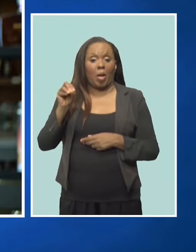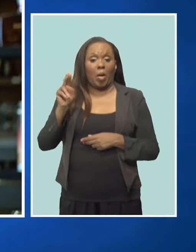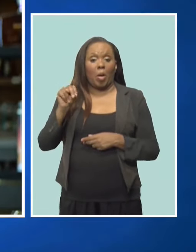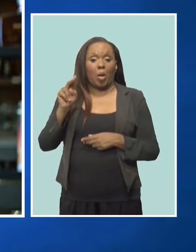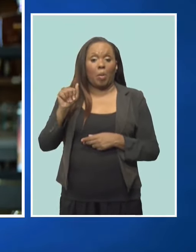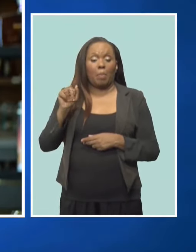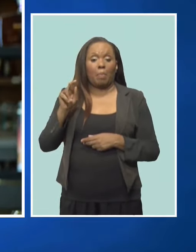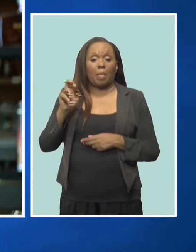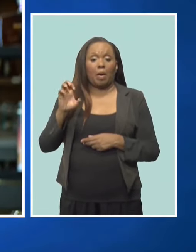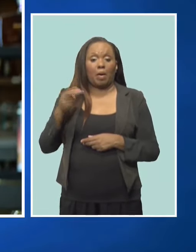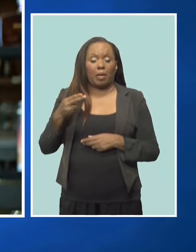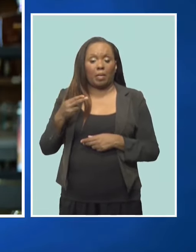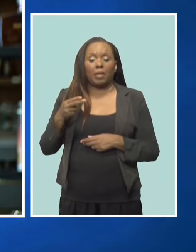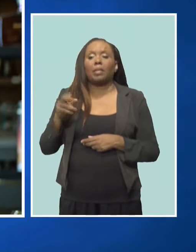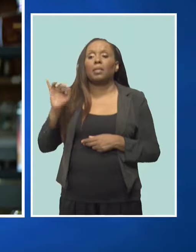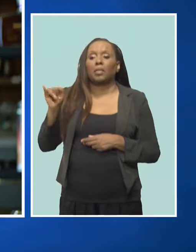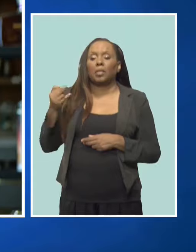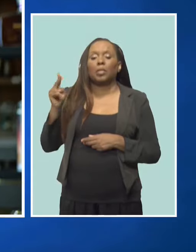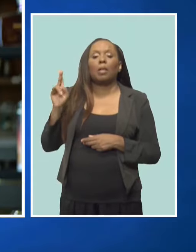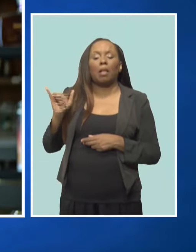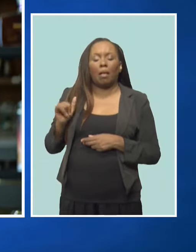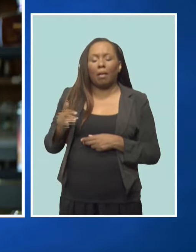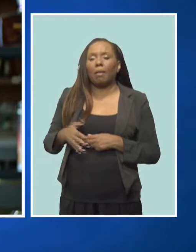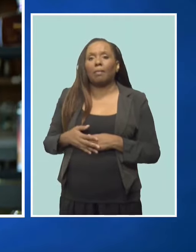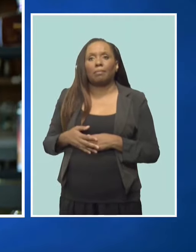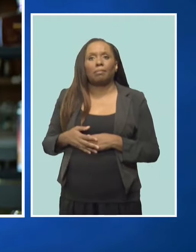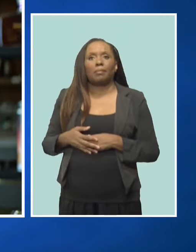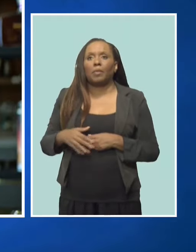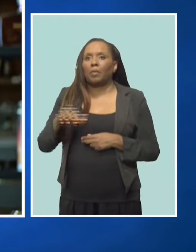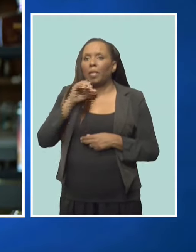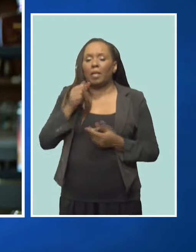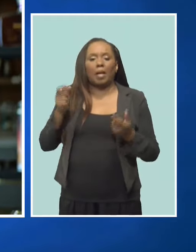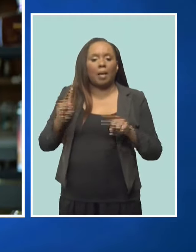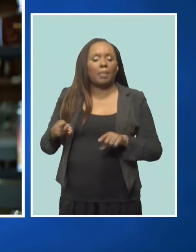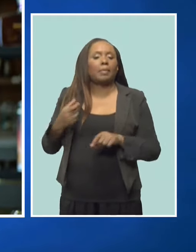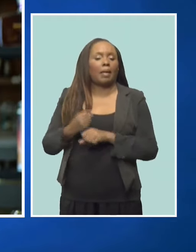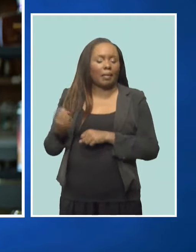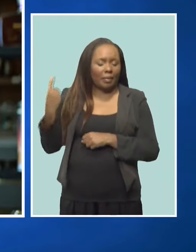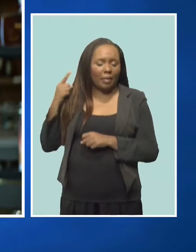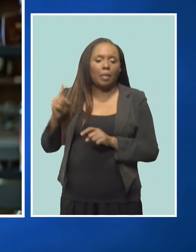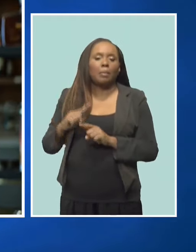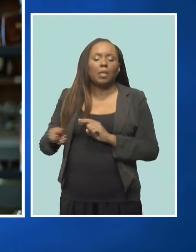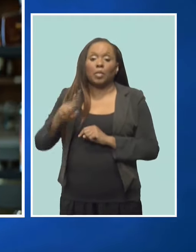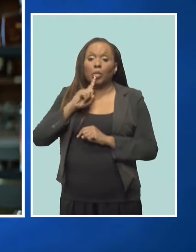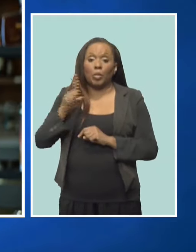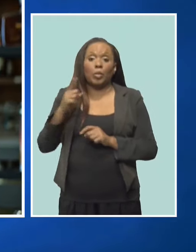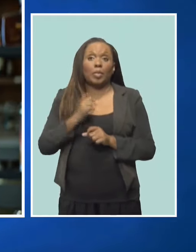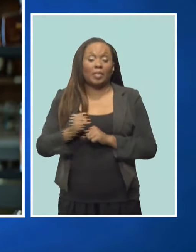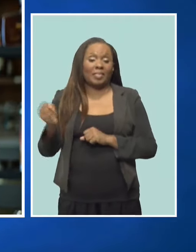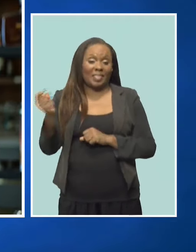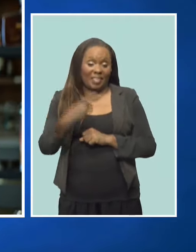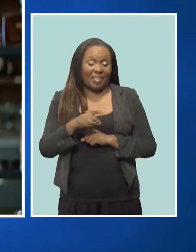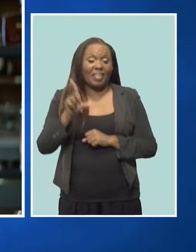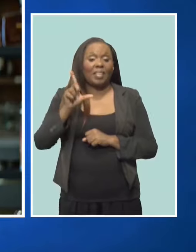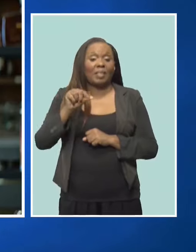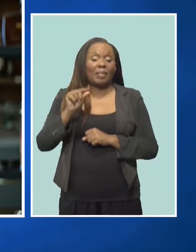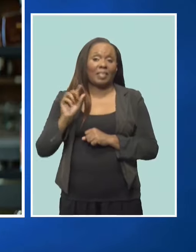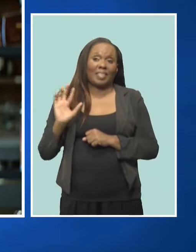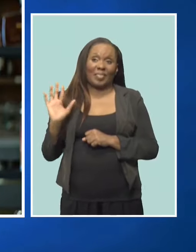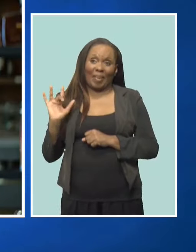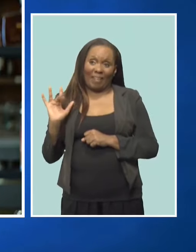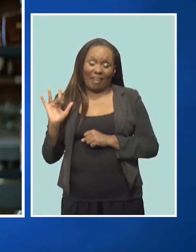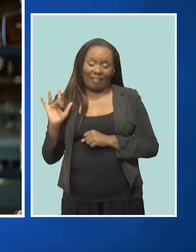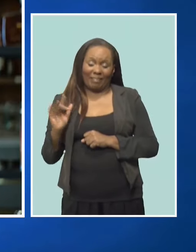and that'll be the Soca Rumble. We didn't get to do it last year, we didn't get to do it this year, but for sure we're doing it for 2025.